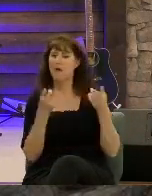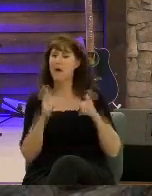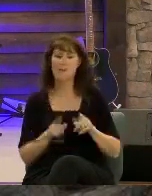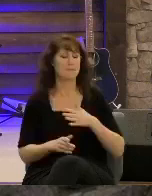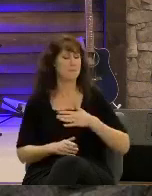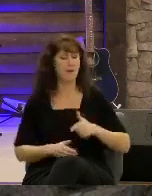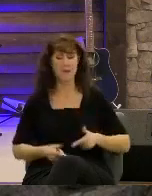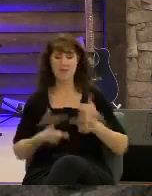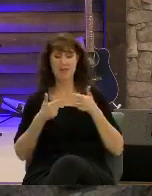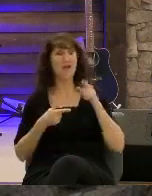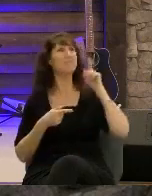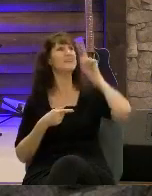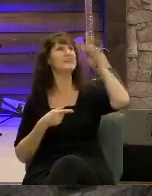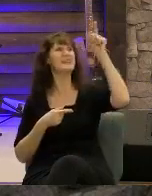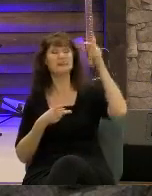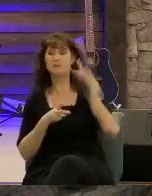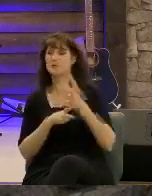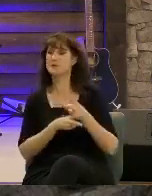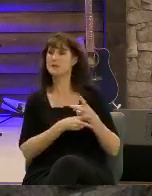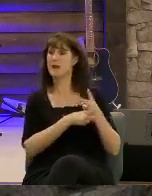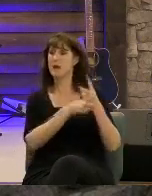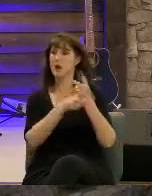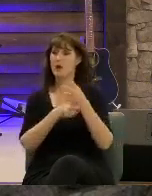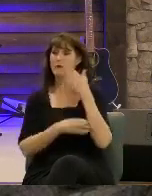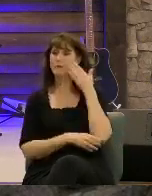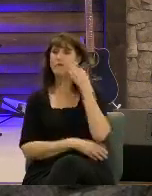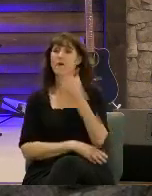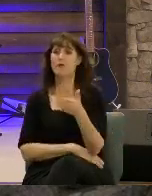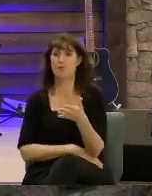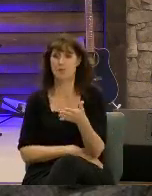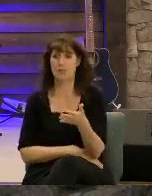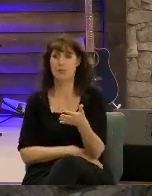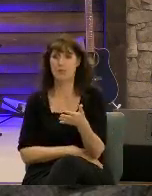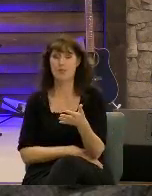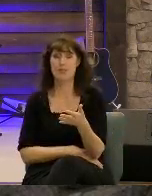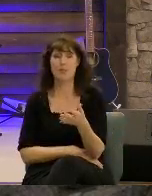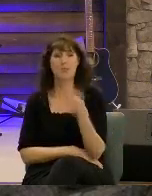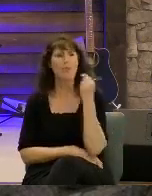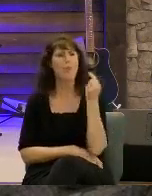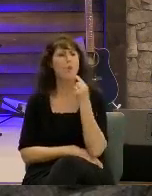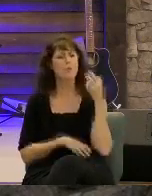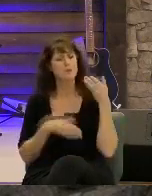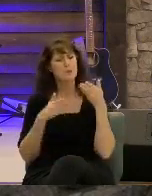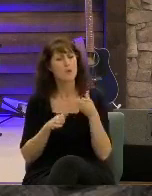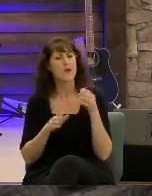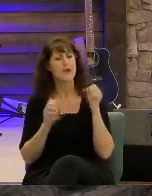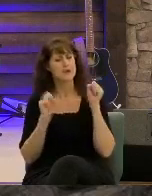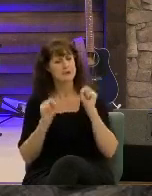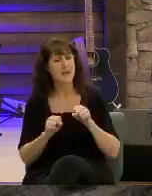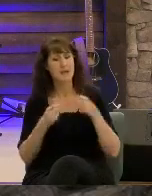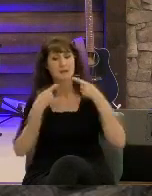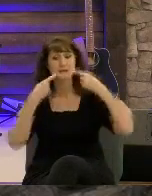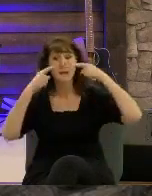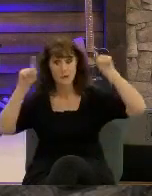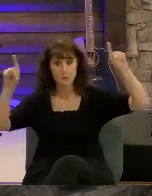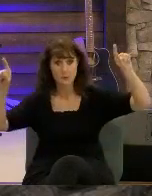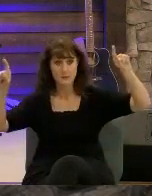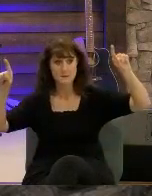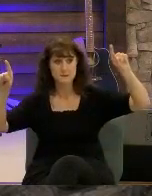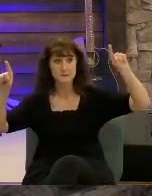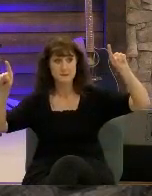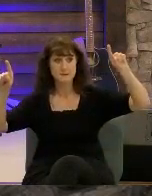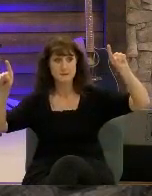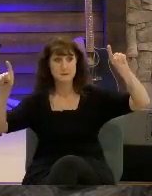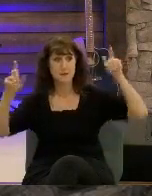life, He's going to take care of it. See, the only way that we can make these direct declarations is